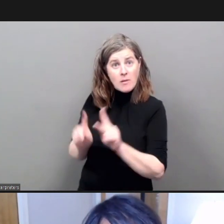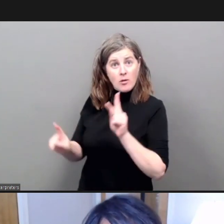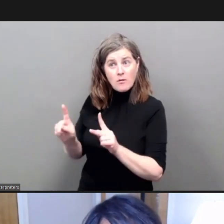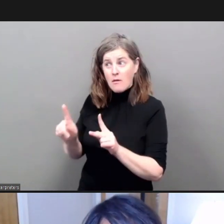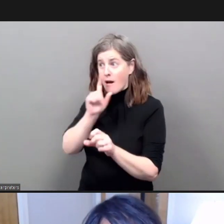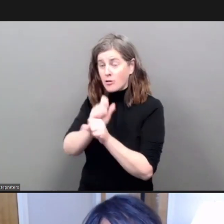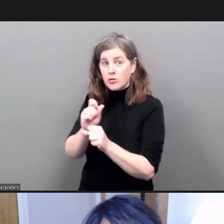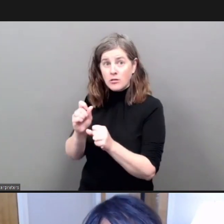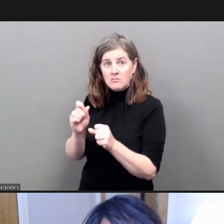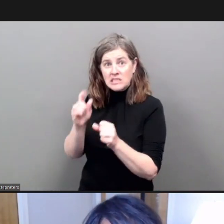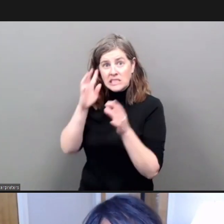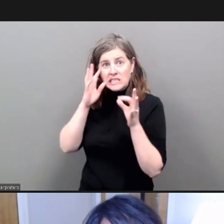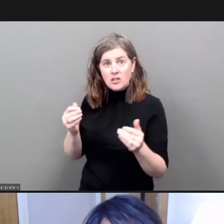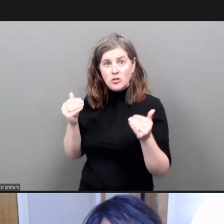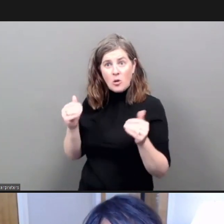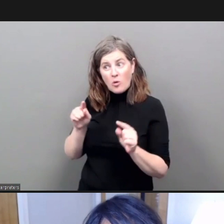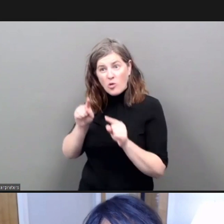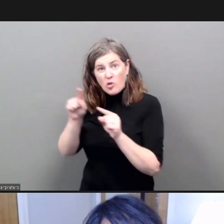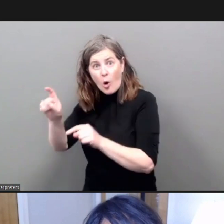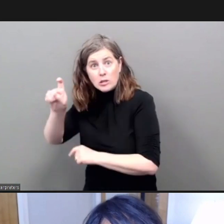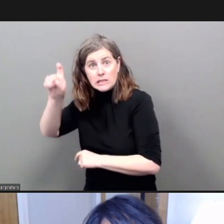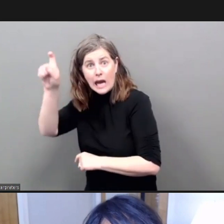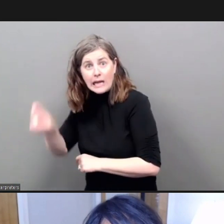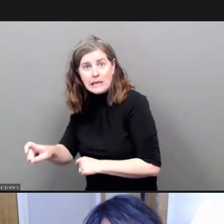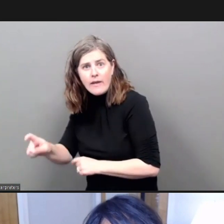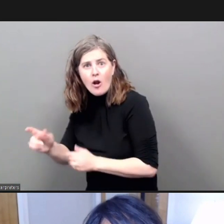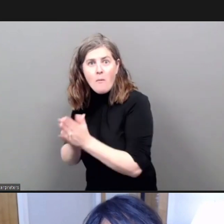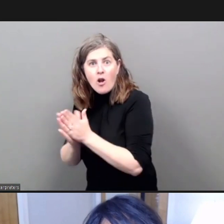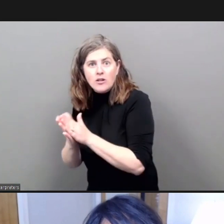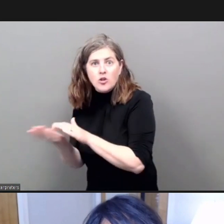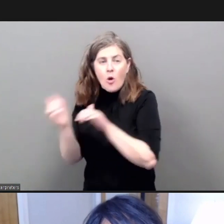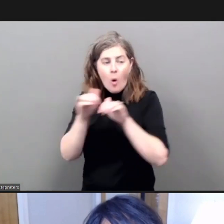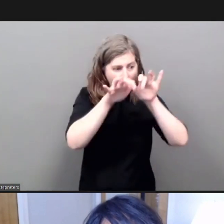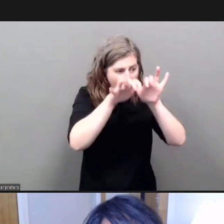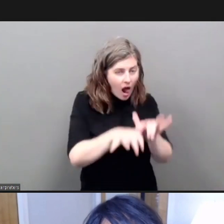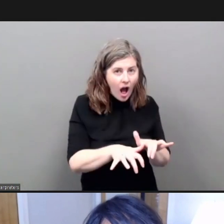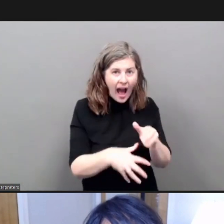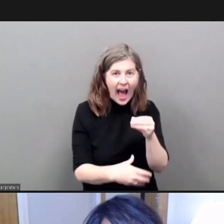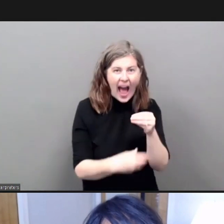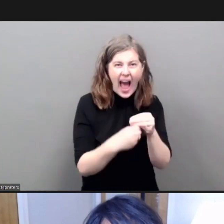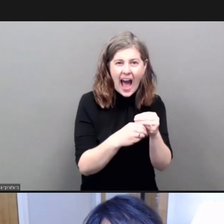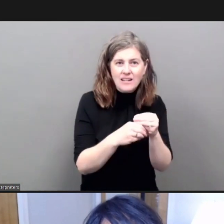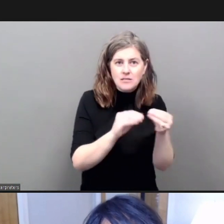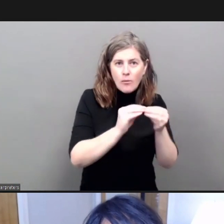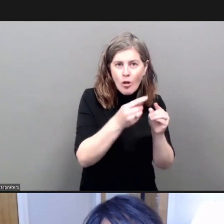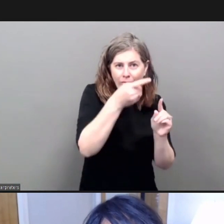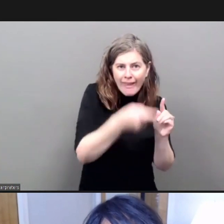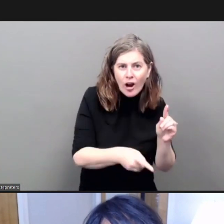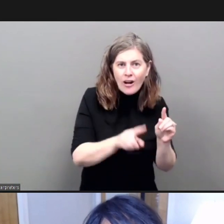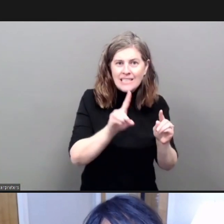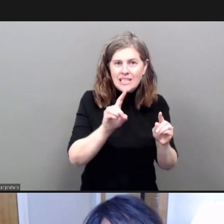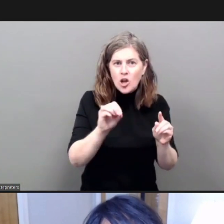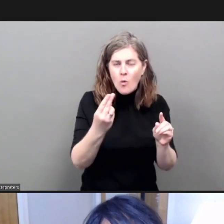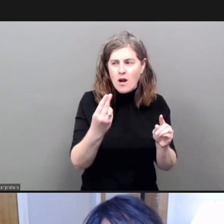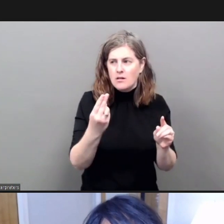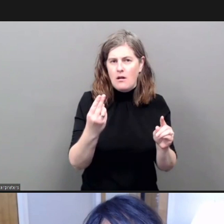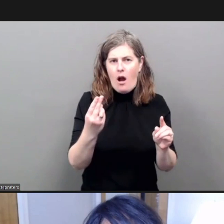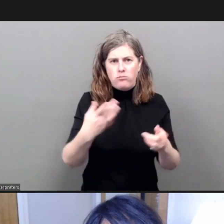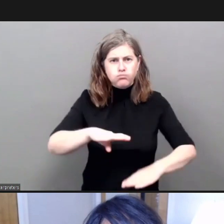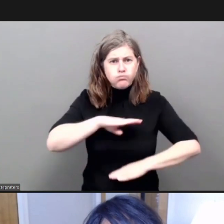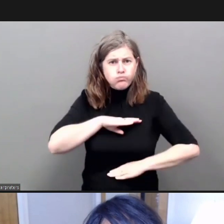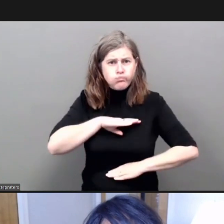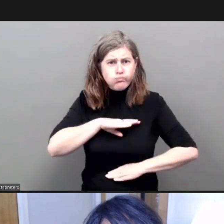got their shots in Texas and they're motivated to go online and put that data in the DOH database, like I'll be a super happy